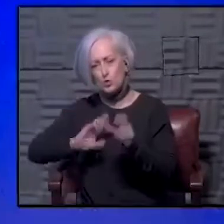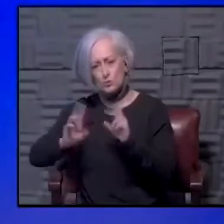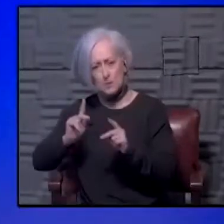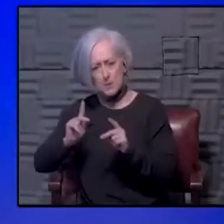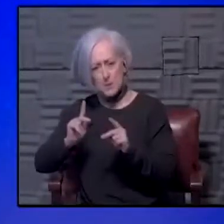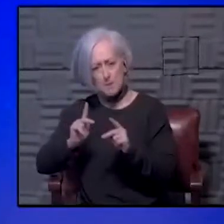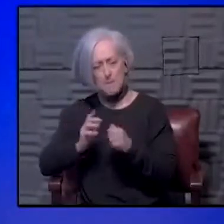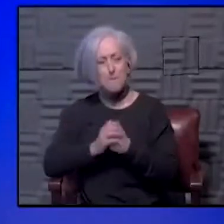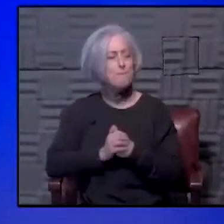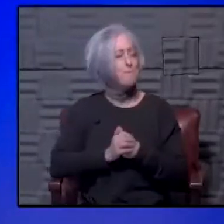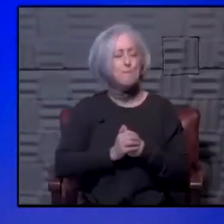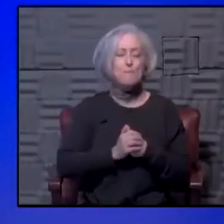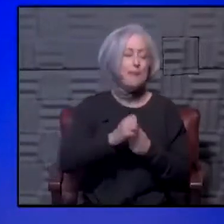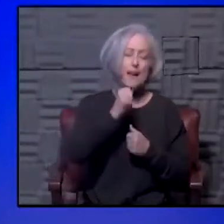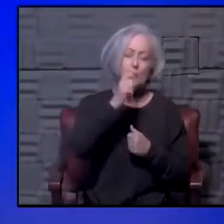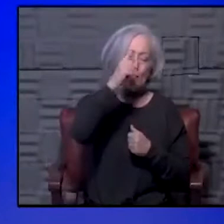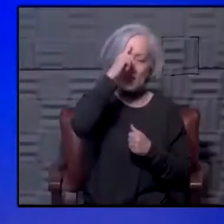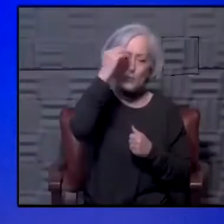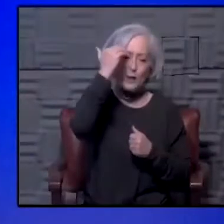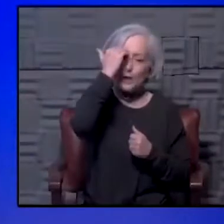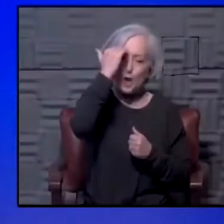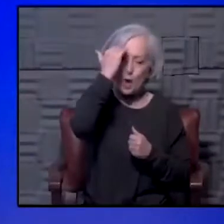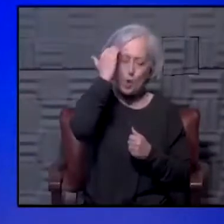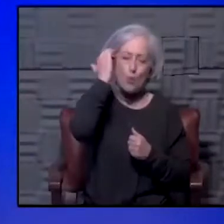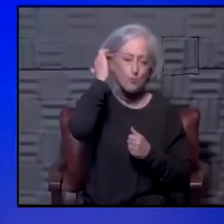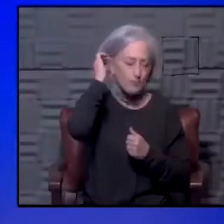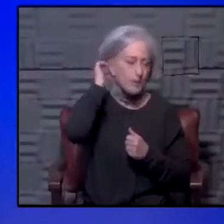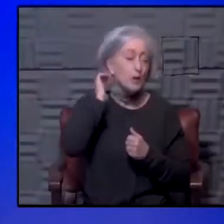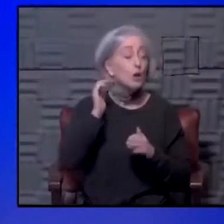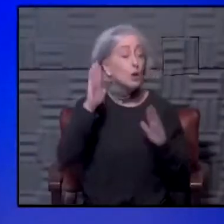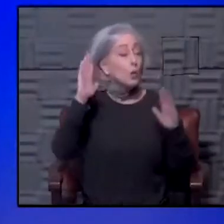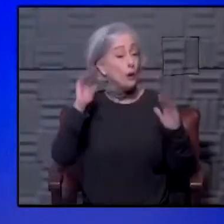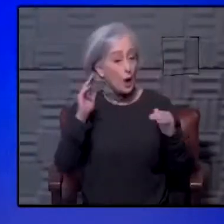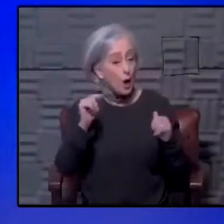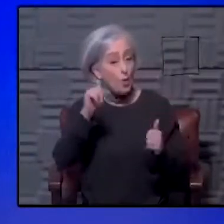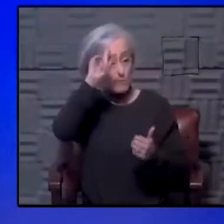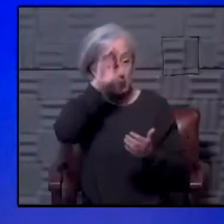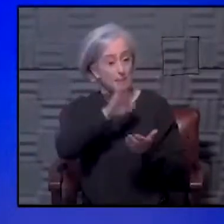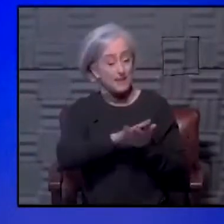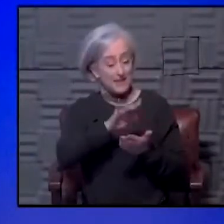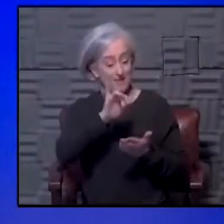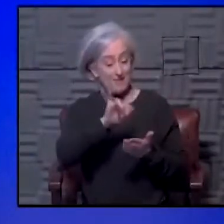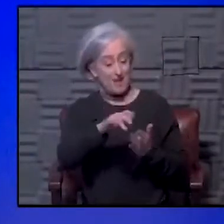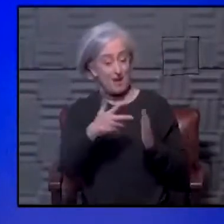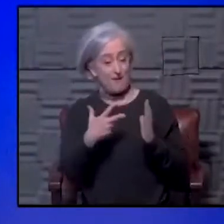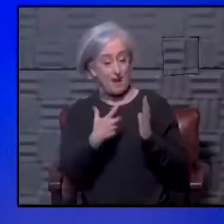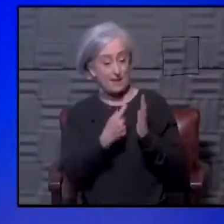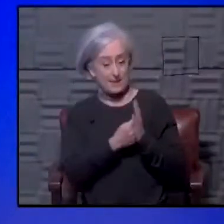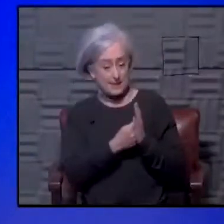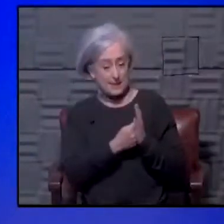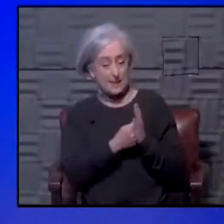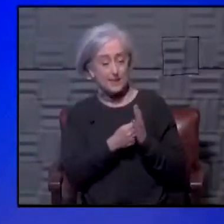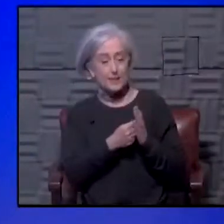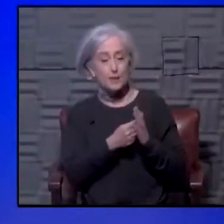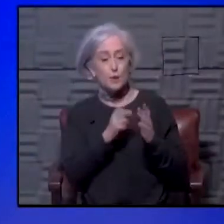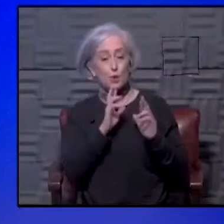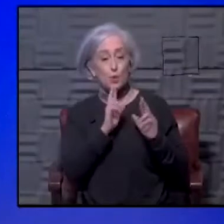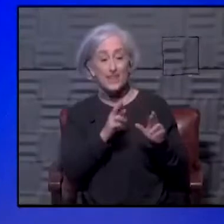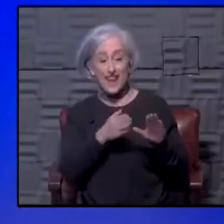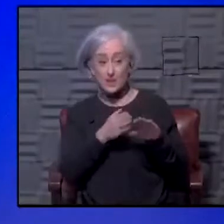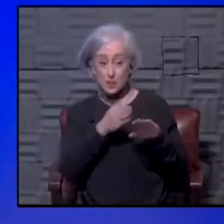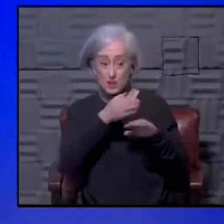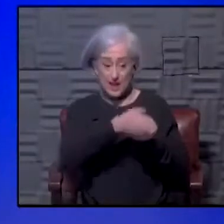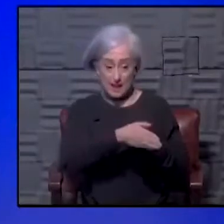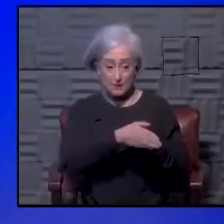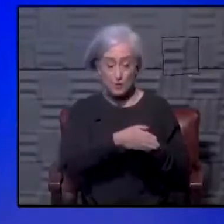don't think we know. We certainly hoped and believed that this vaccine, the reaction after it, the